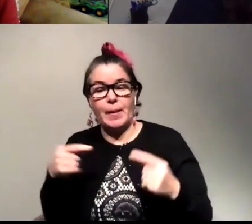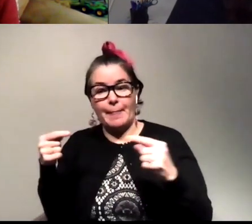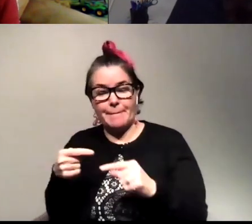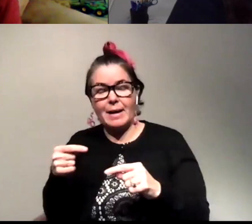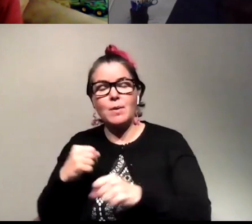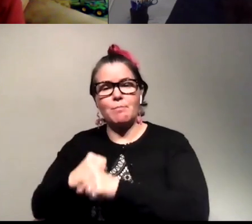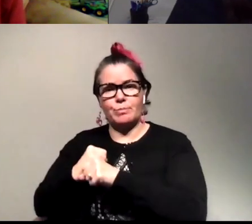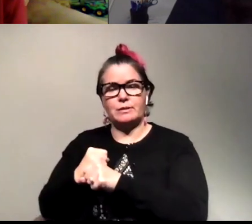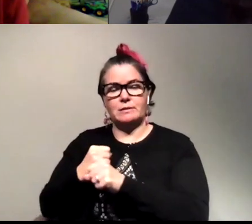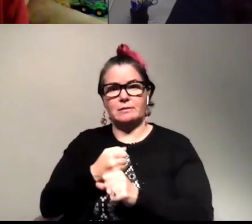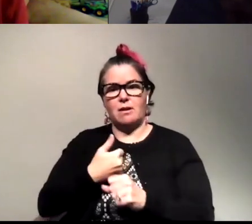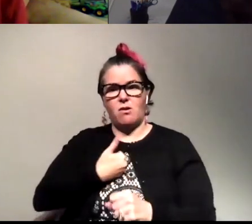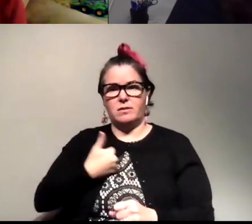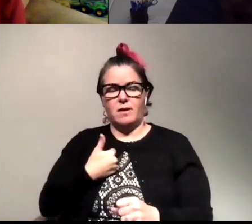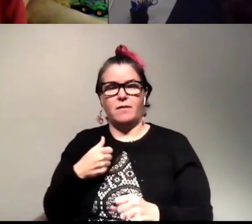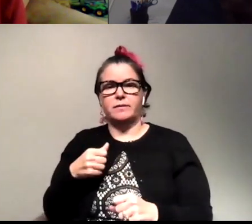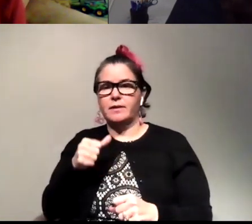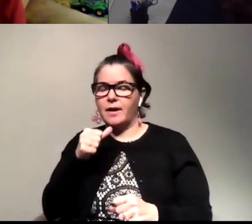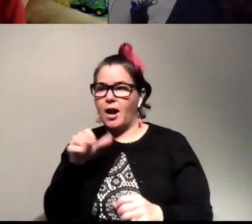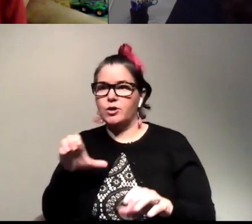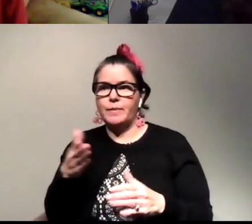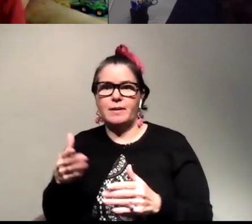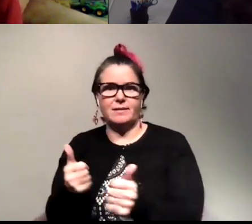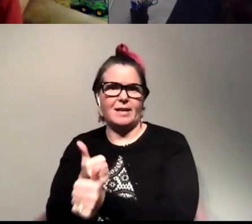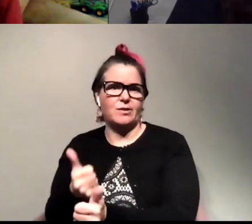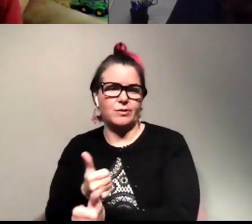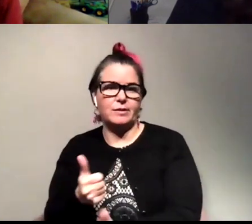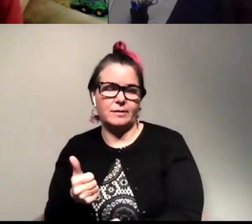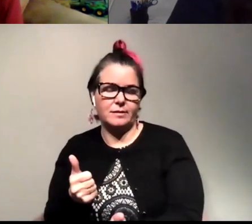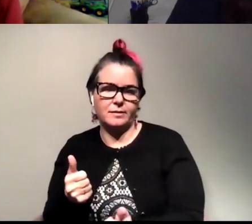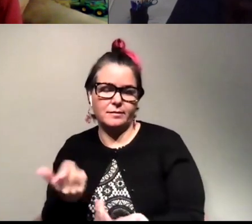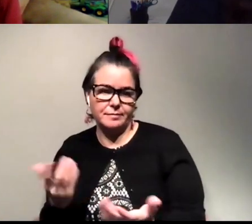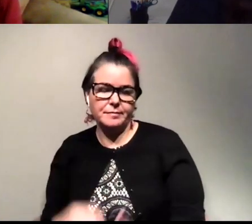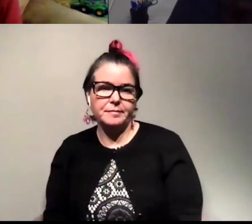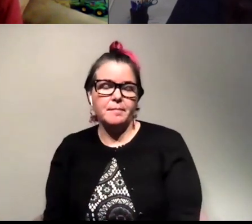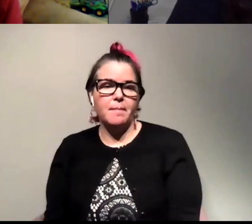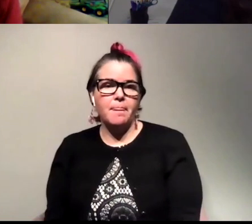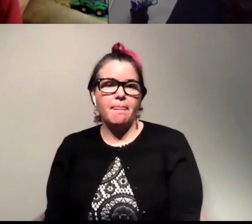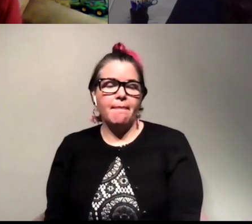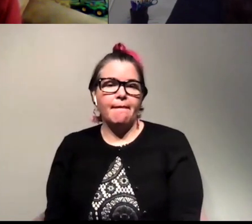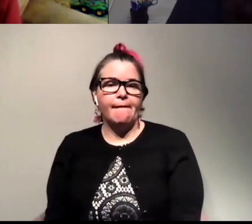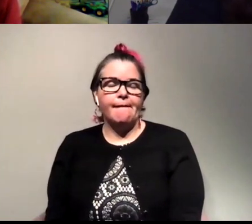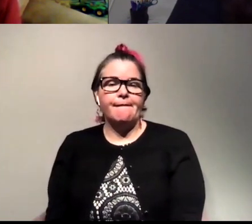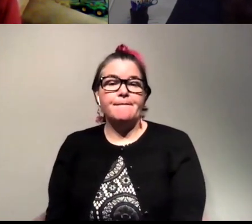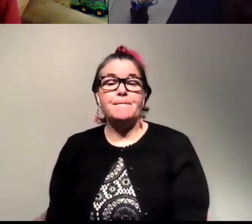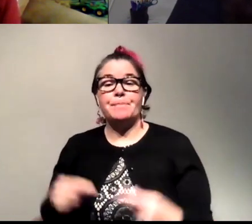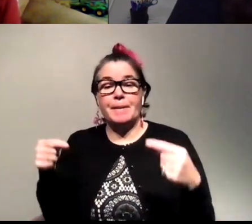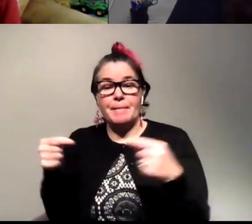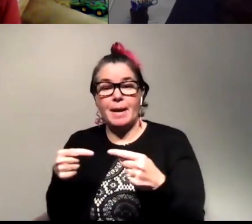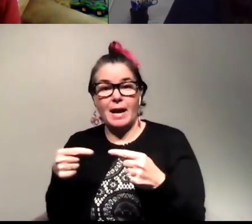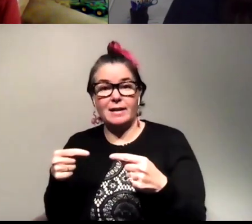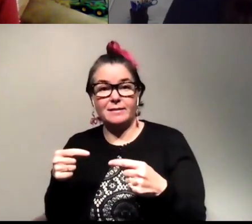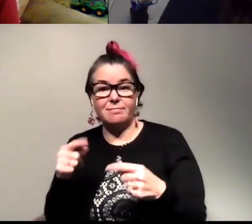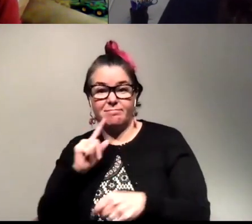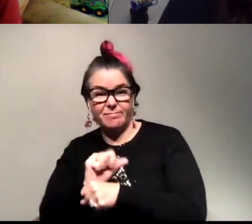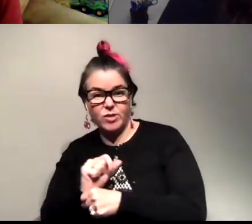protect ourselves and not do things that are dangerous for our bodies. And so that's why pain hurts